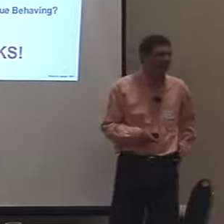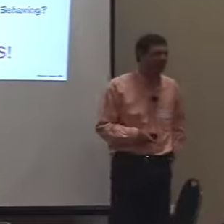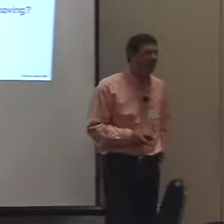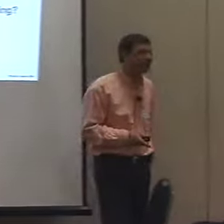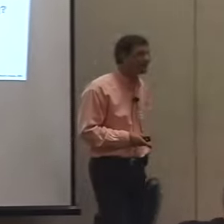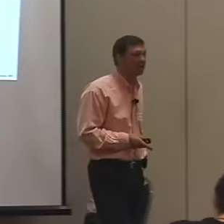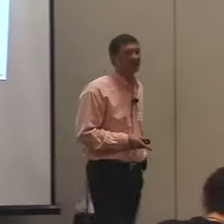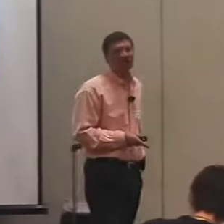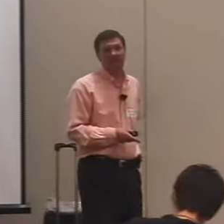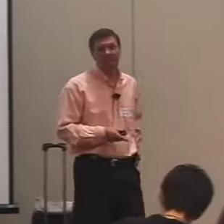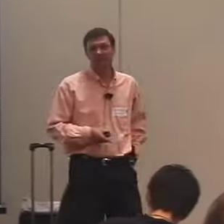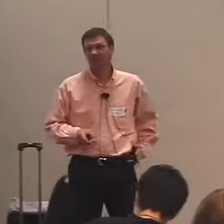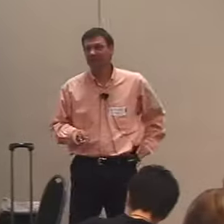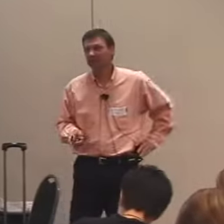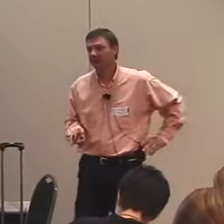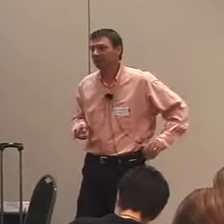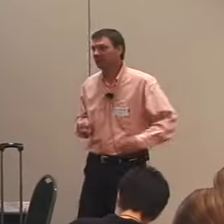did it once, we'll never know.